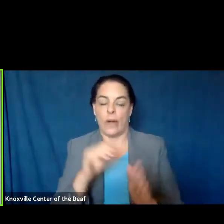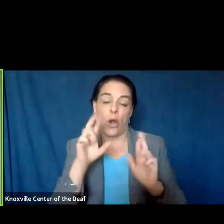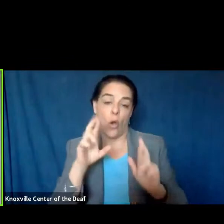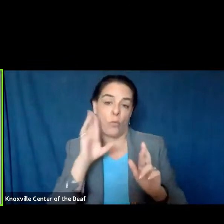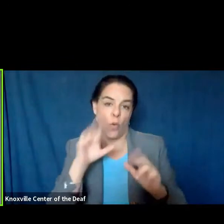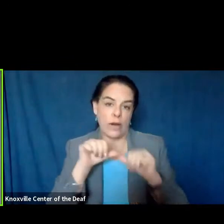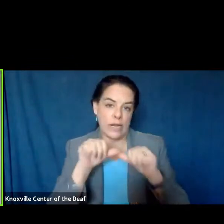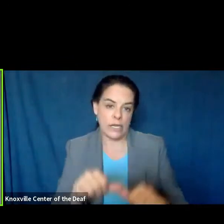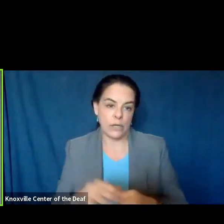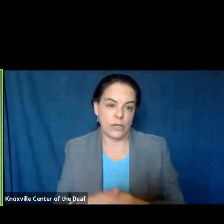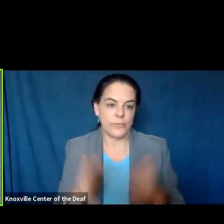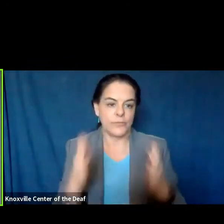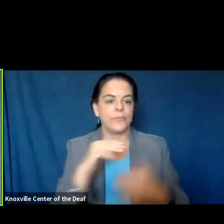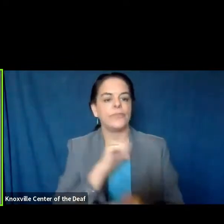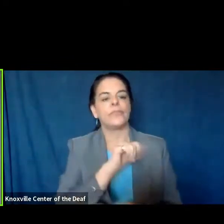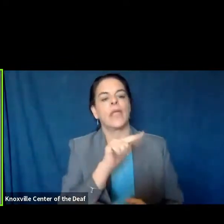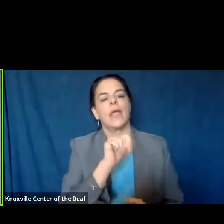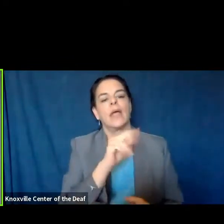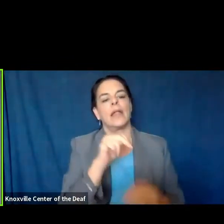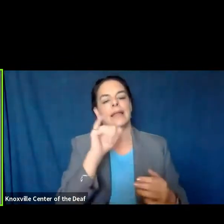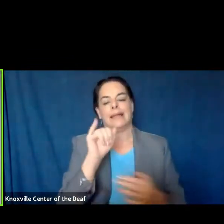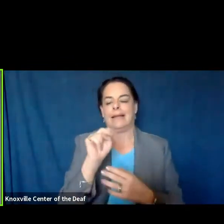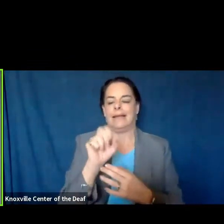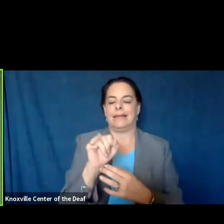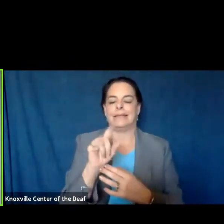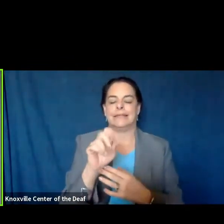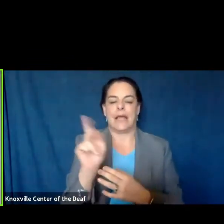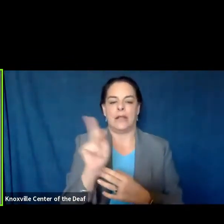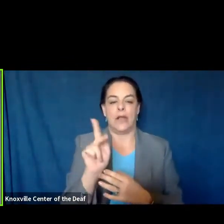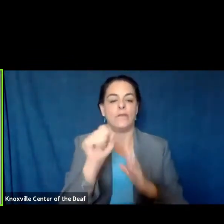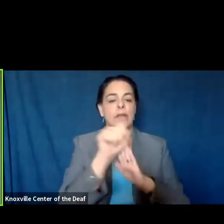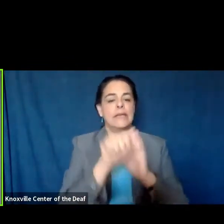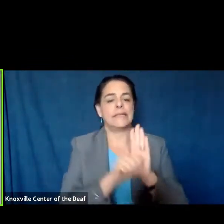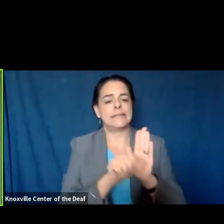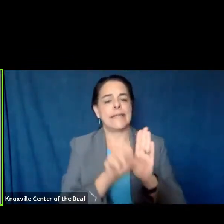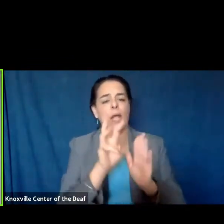From Alan with Inside of Knoxville, the state website reports Knox